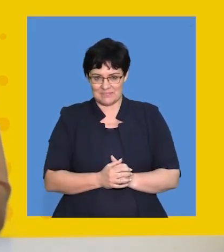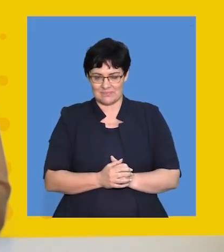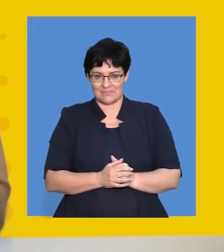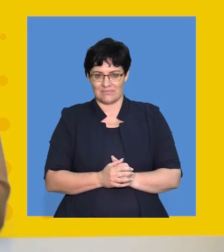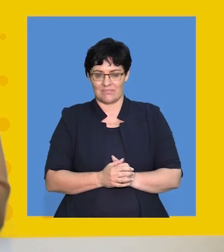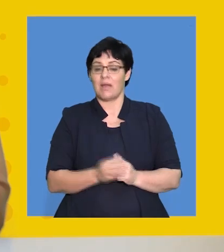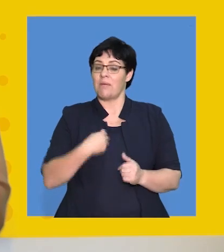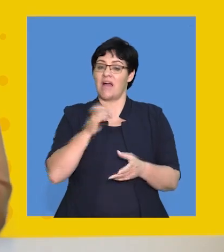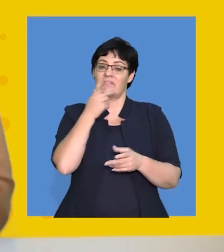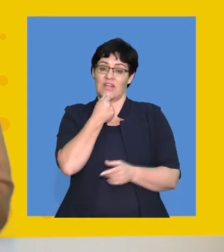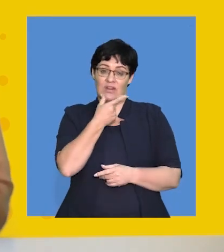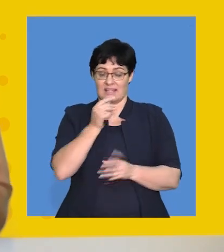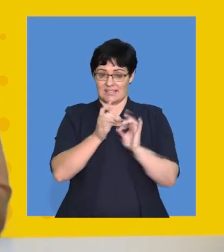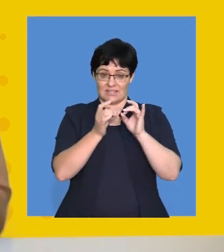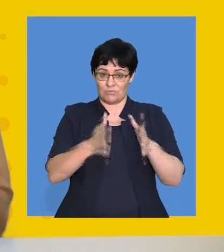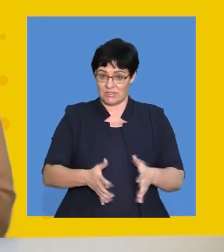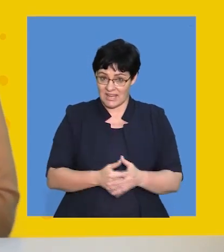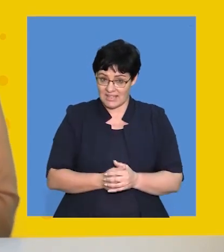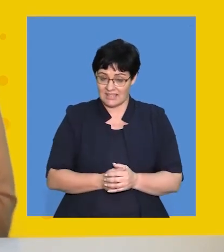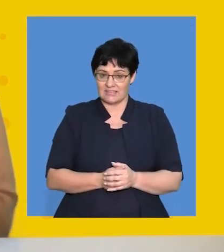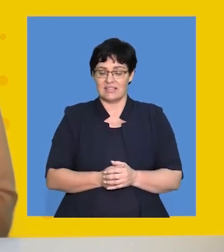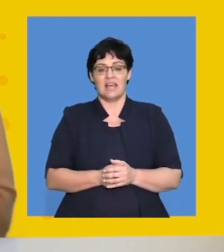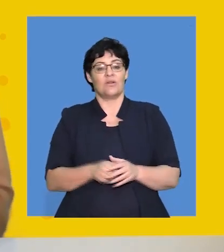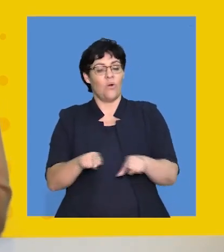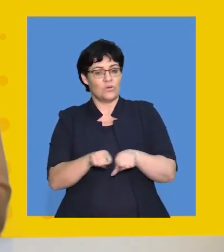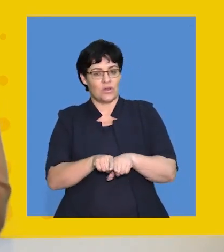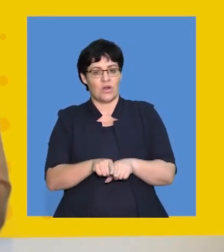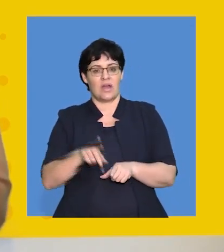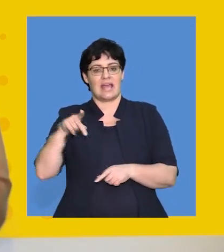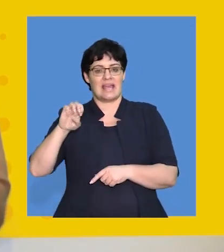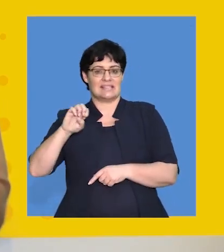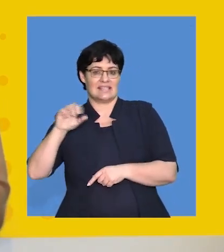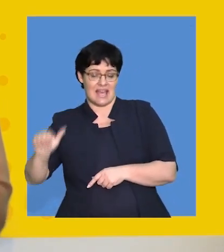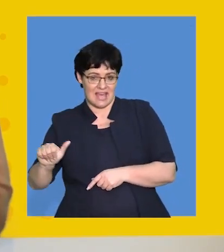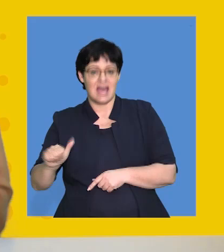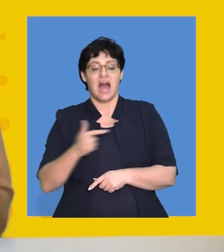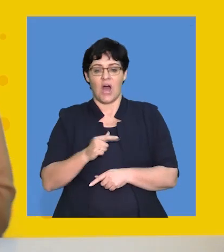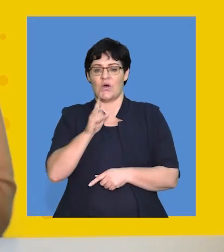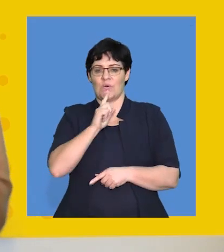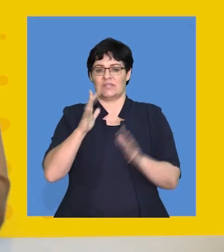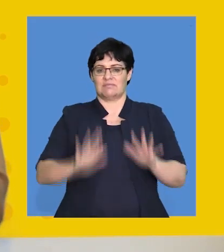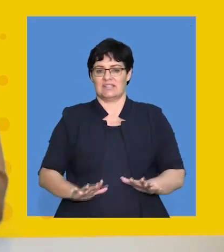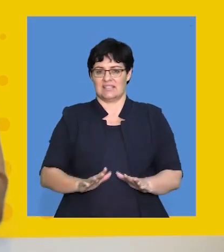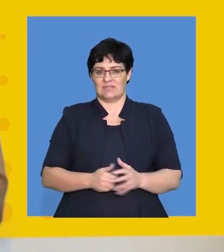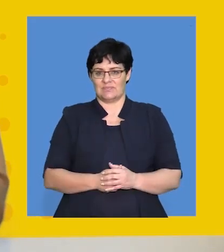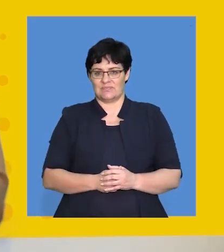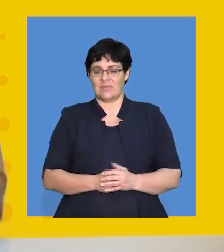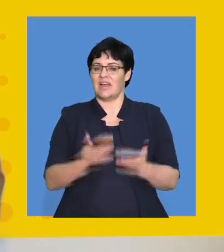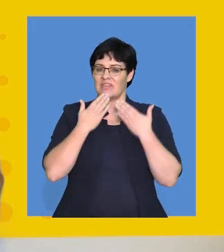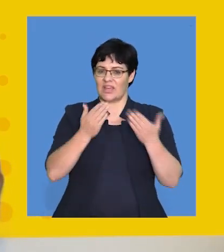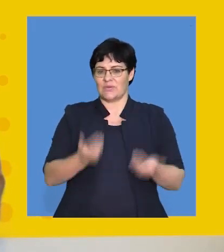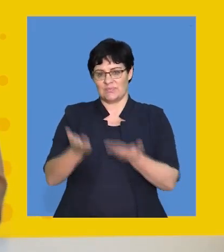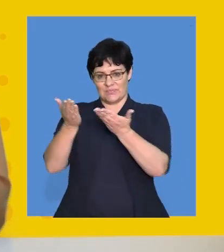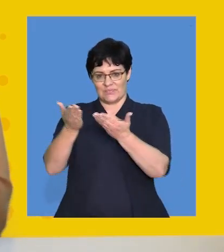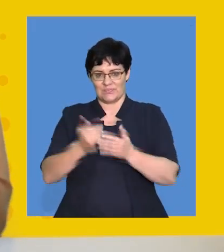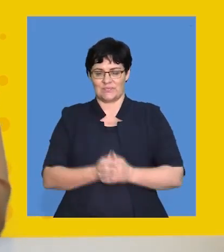later on in the show. I've got Nicolene, our sign language interpreter, as well as Gisao Baga, our awesome teacher. Thank you so